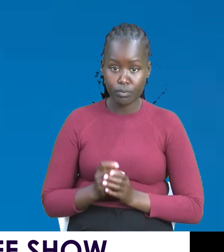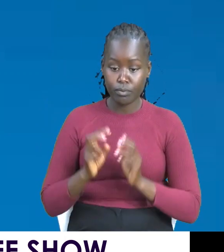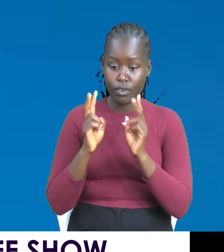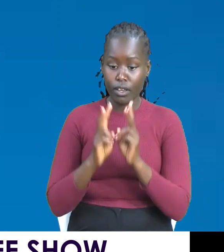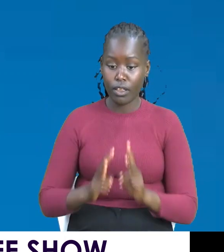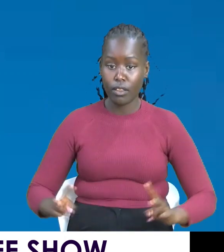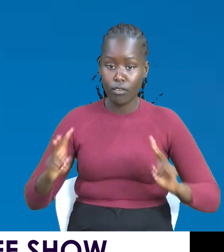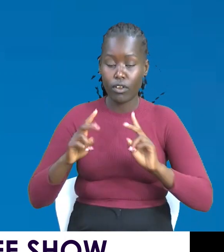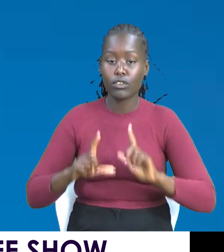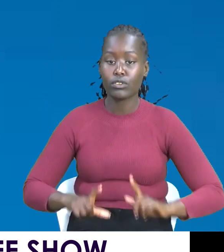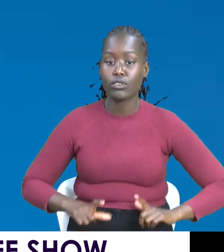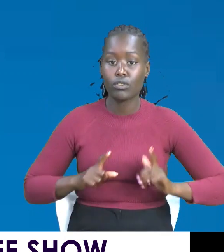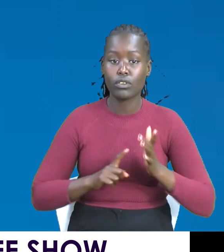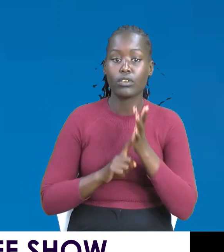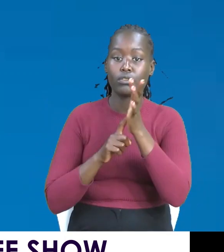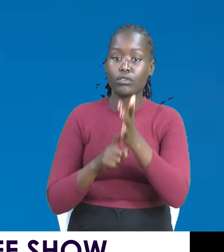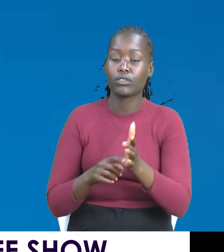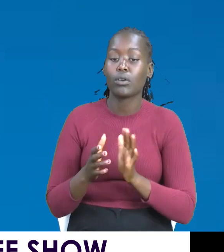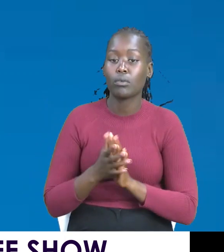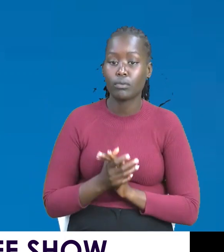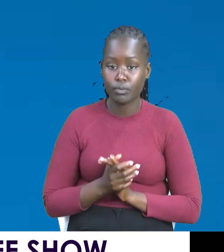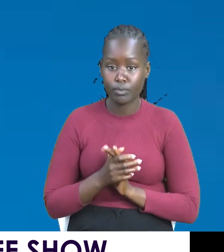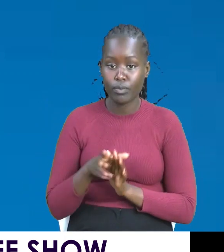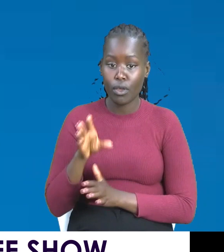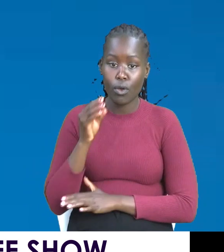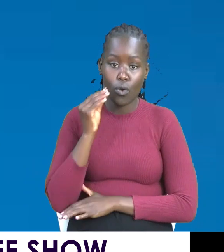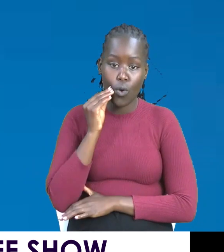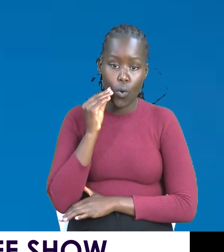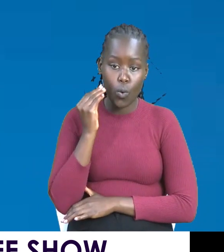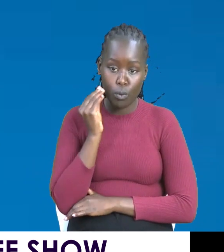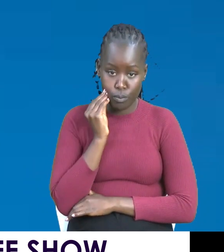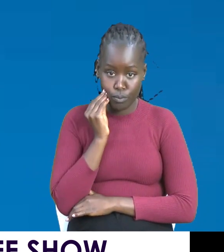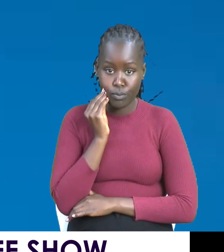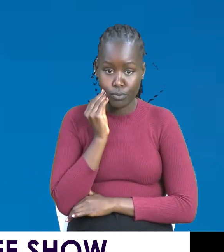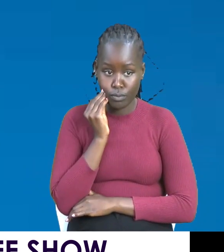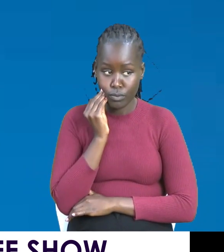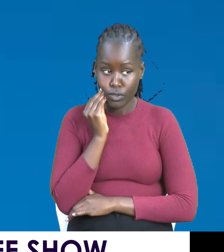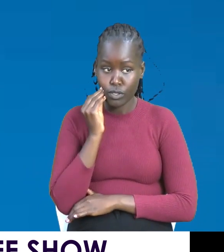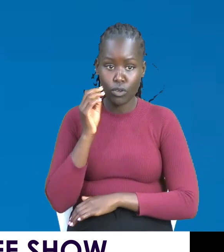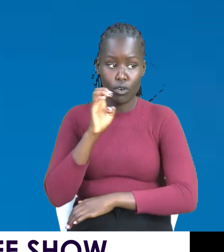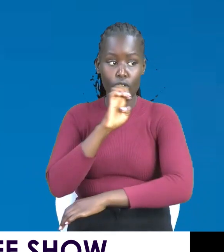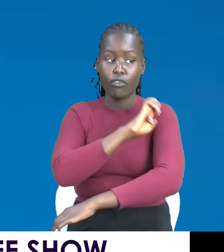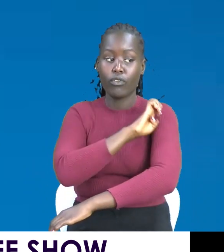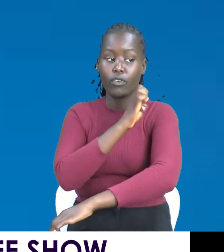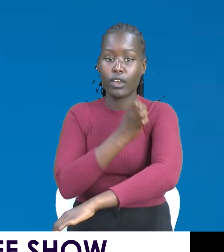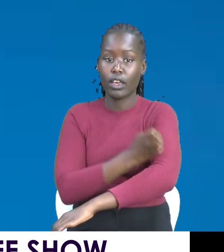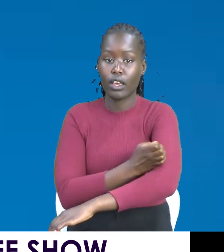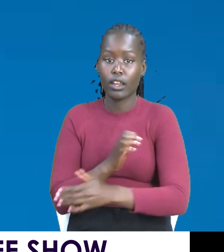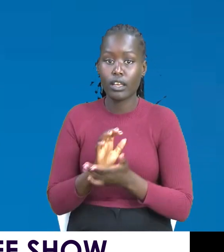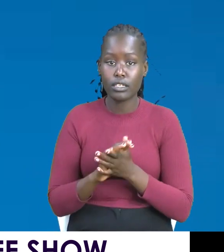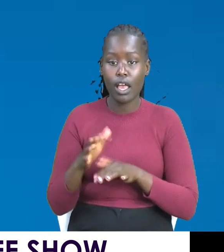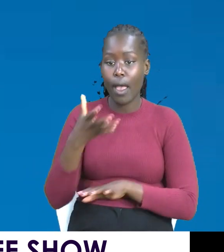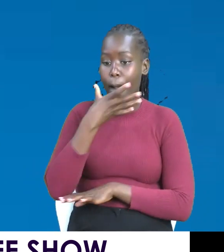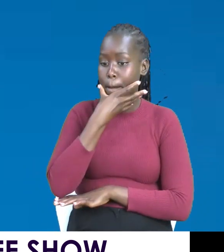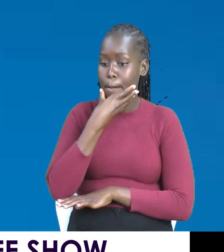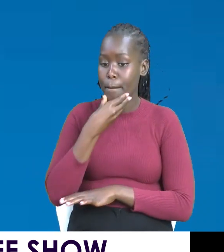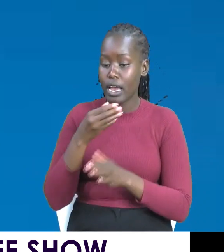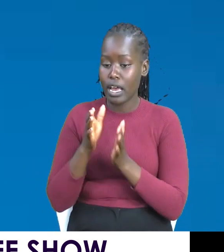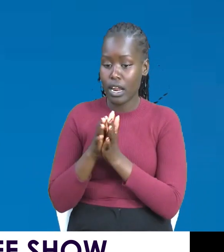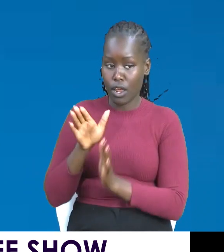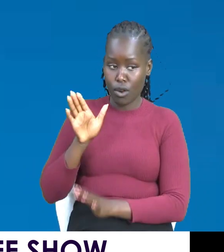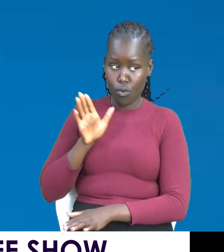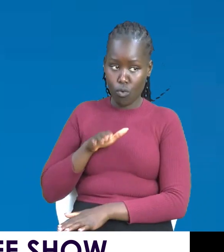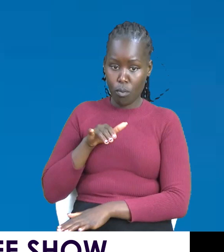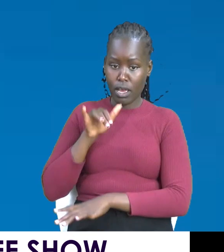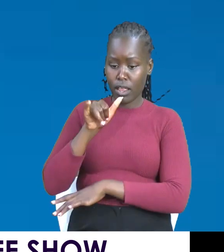Treasures of Life show is a home of energizing the man and the woman. And that